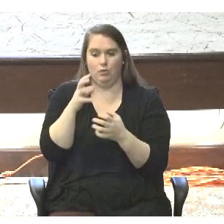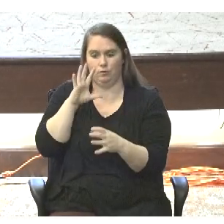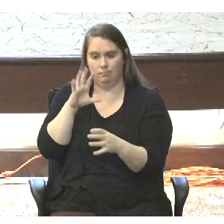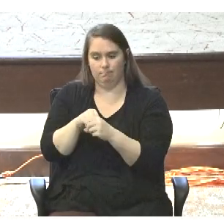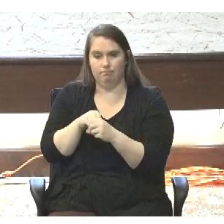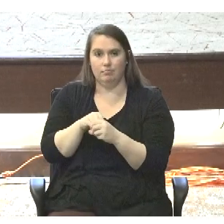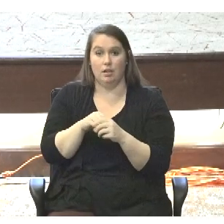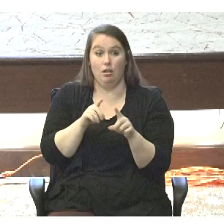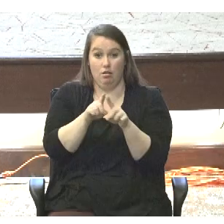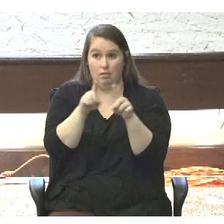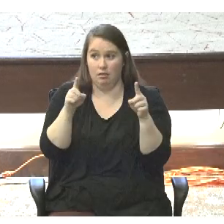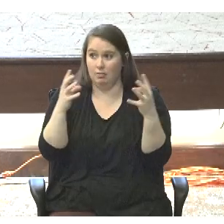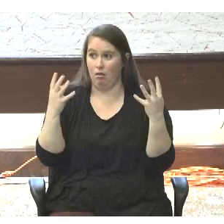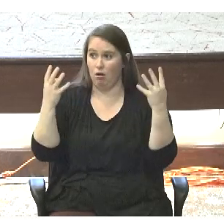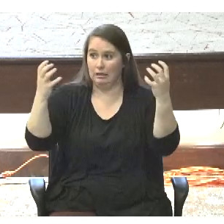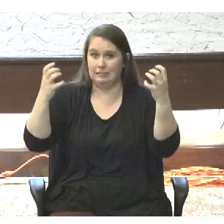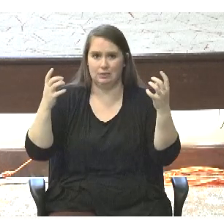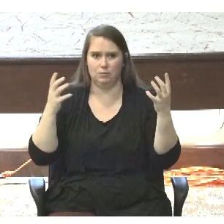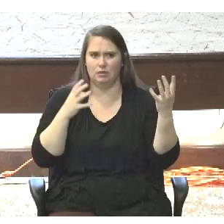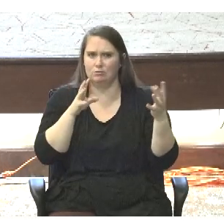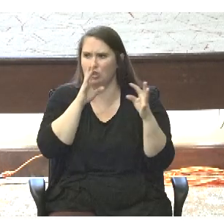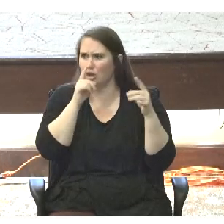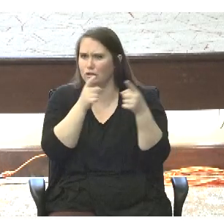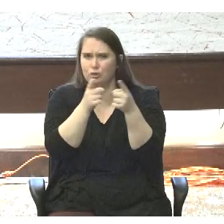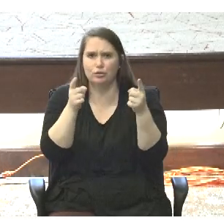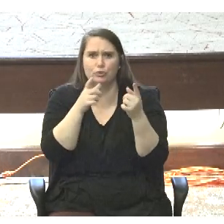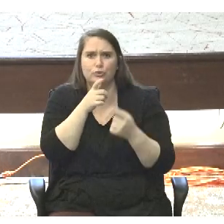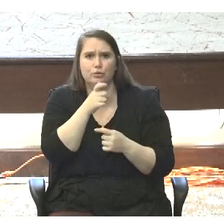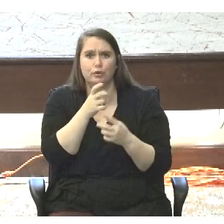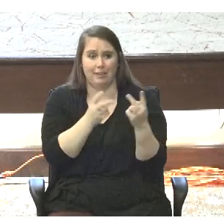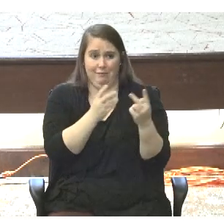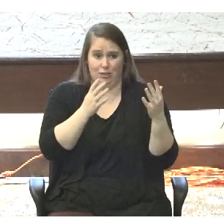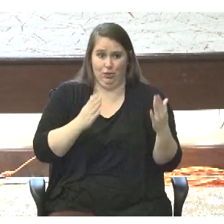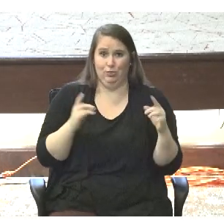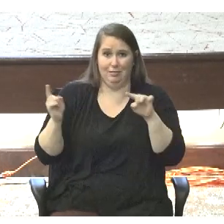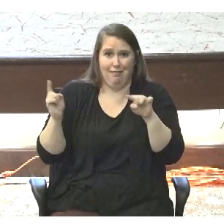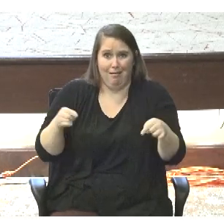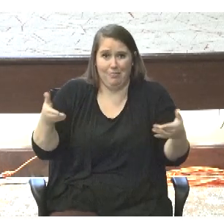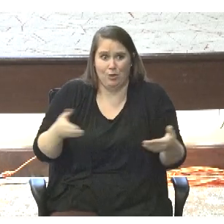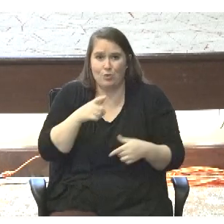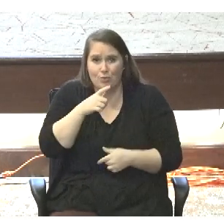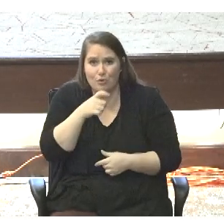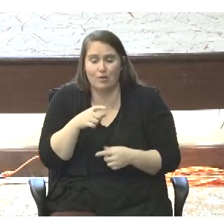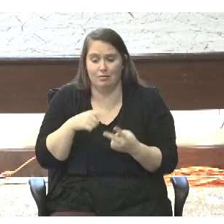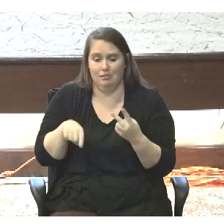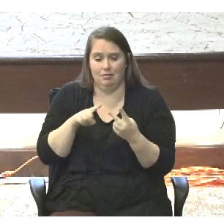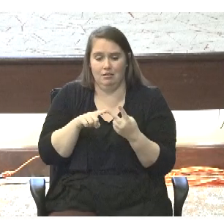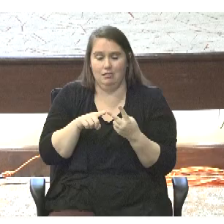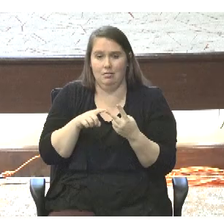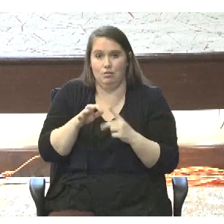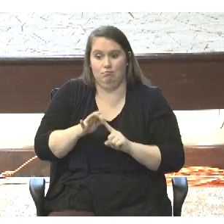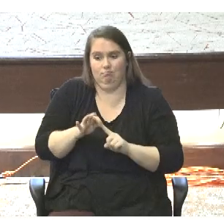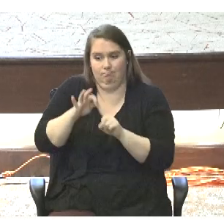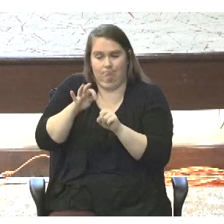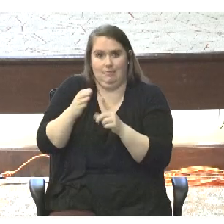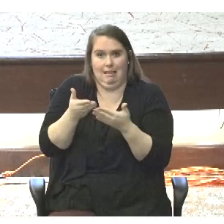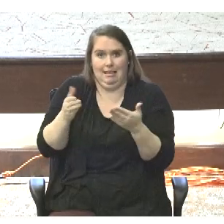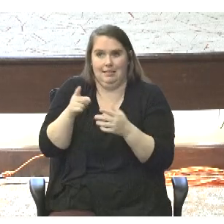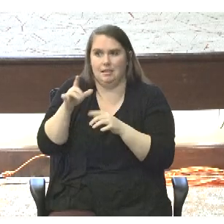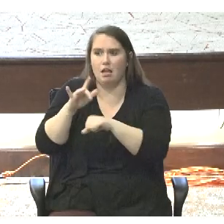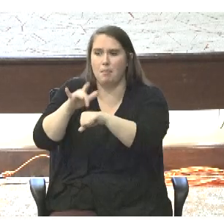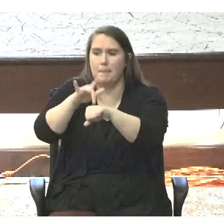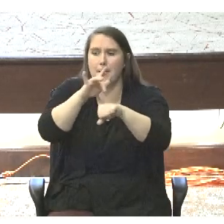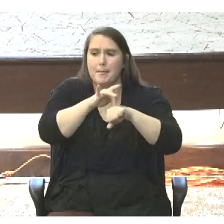audience that we're speaking to. So who are your visitors? What emotions are we trying to draw out from them? What are the unique value propositions that